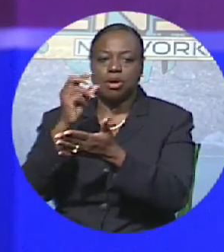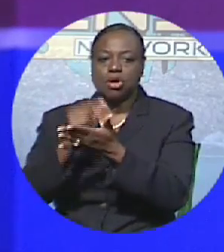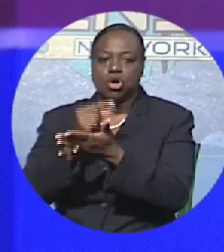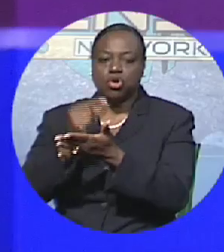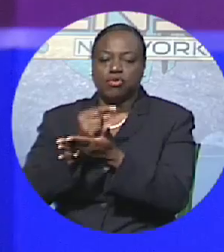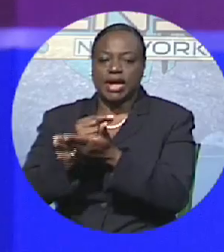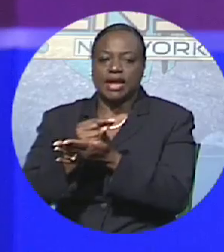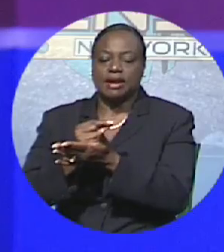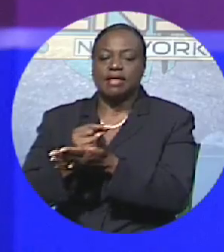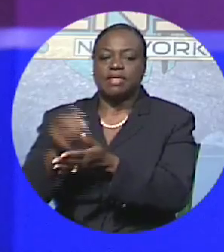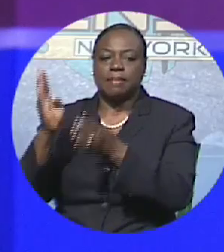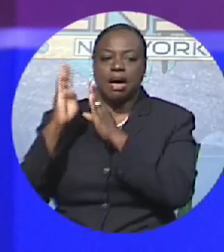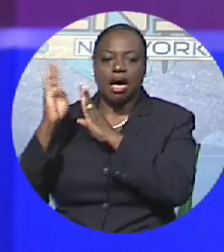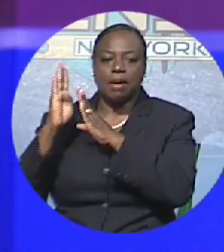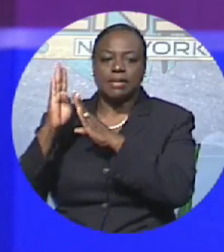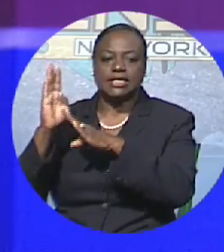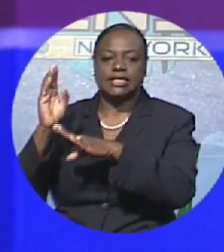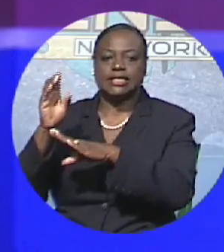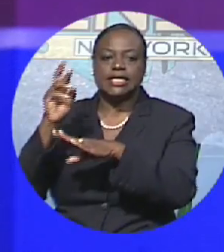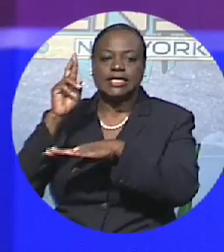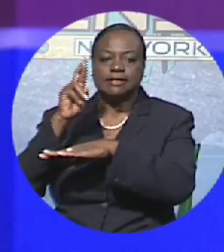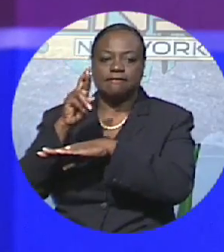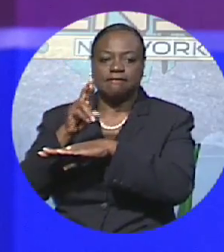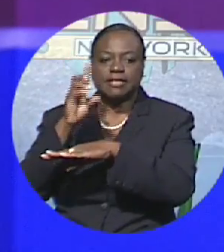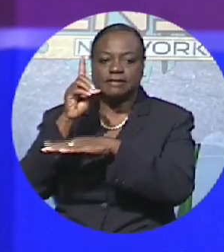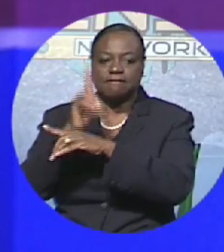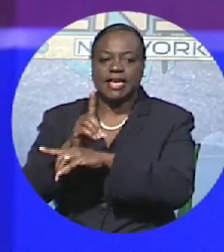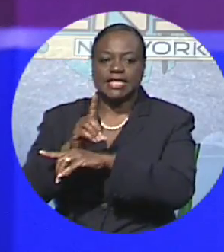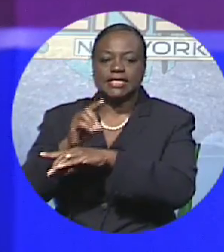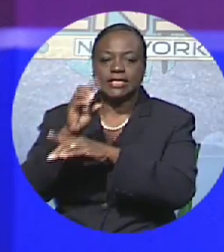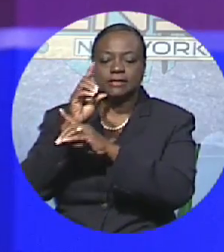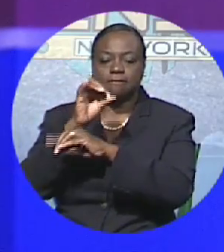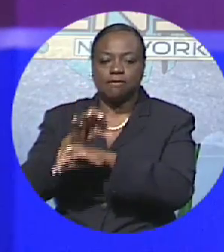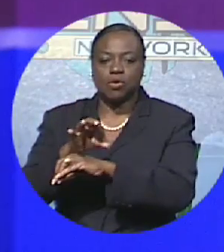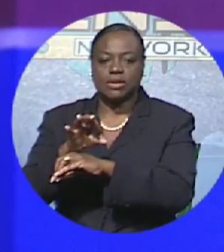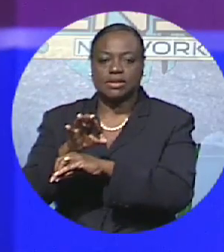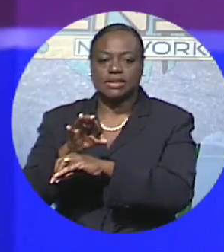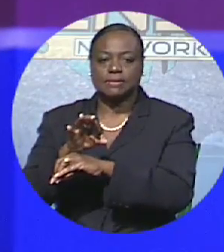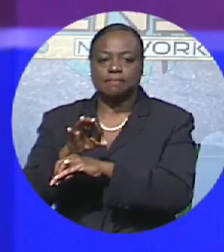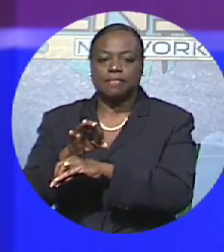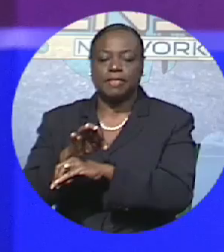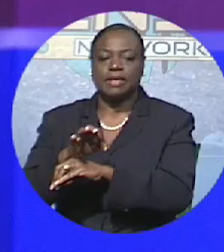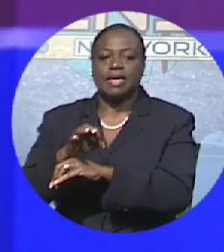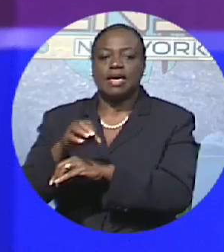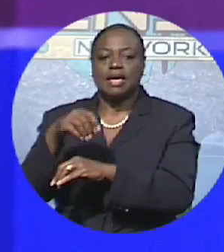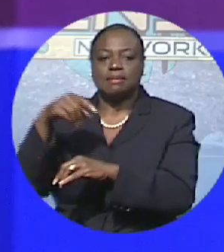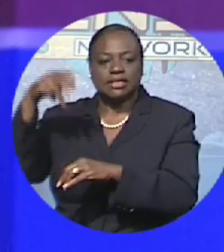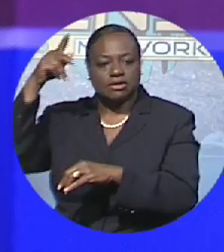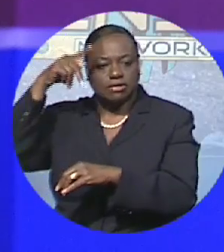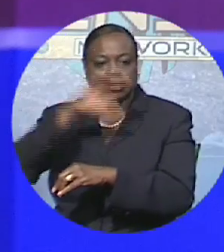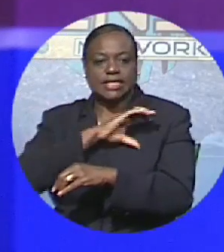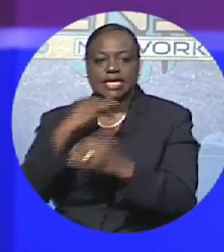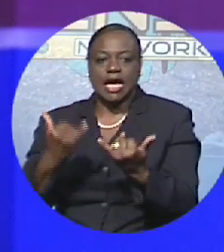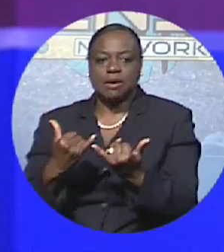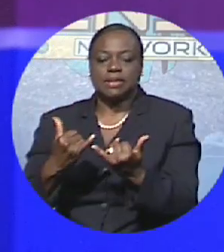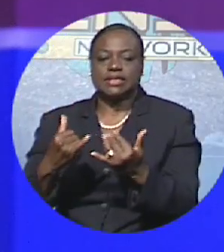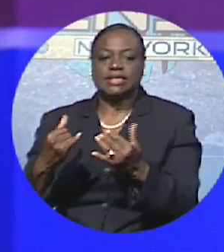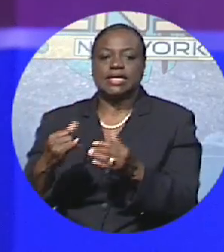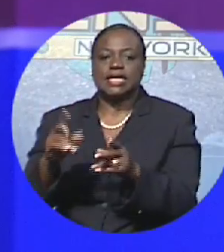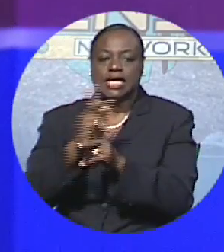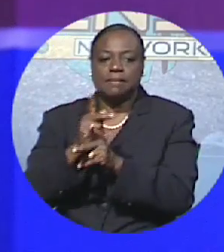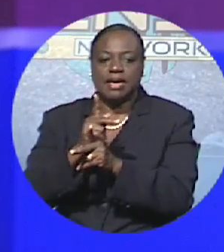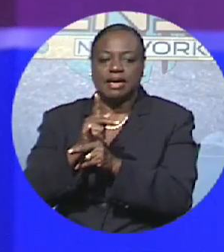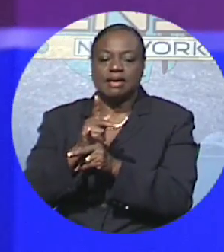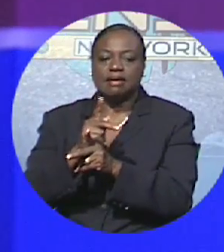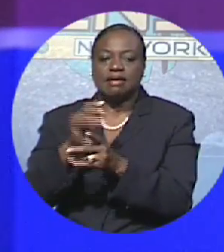announced several years ago, and today the Christie administration is keeping its commitment to upgrade the Defense Force's resources at sea. National Security